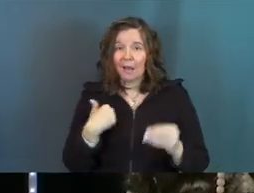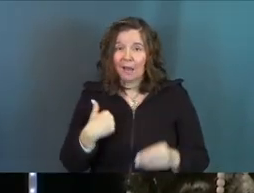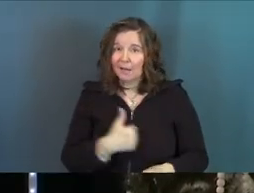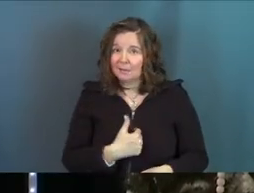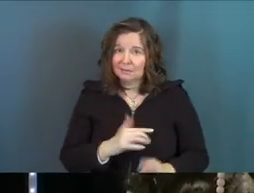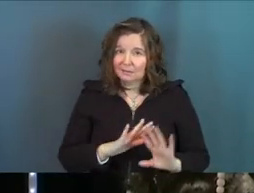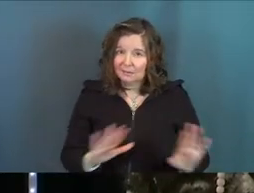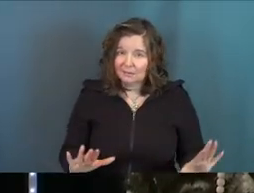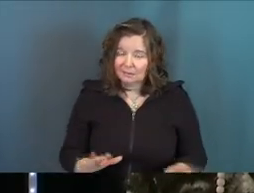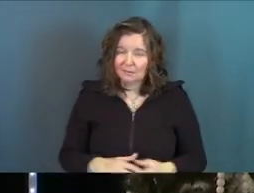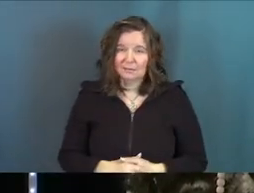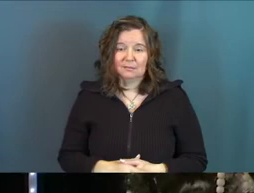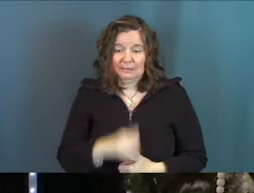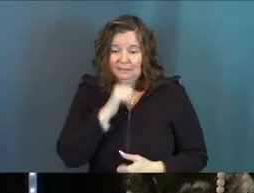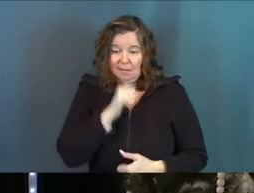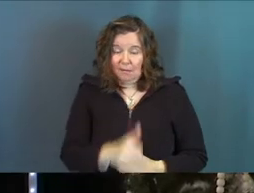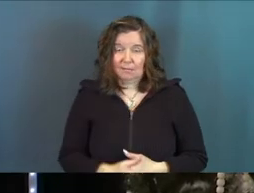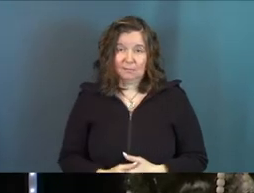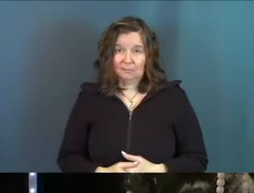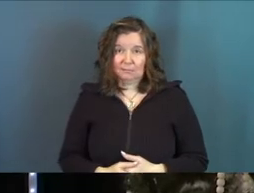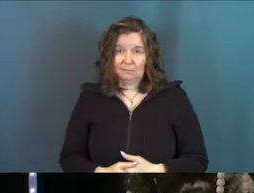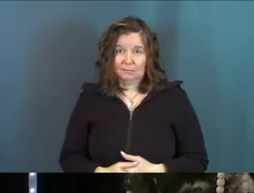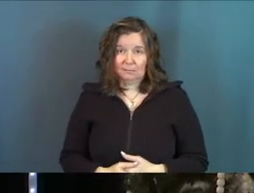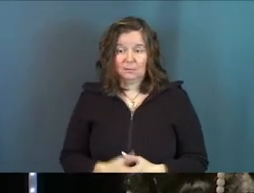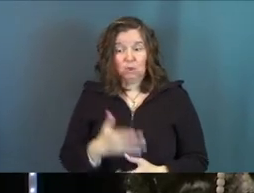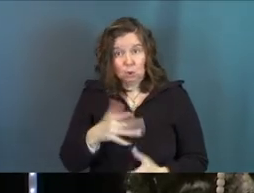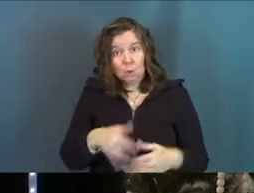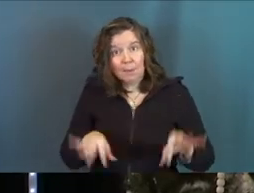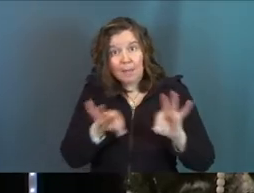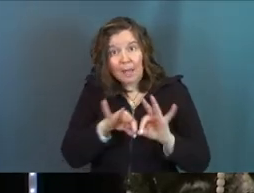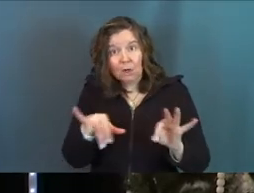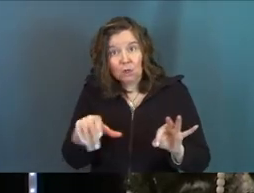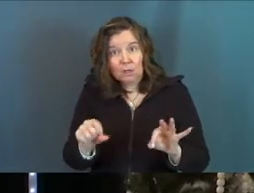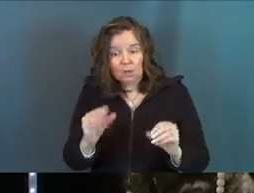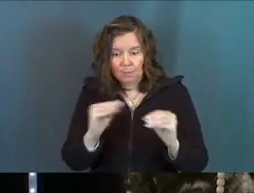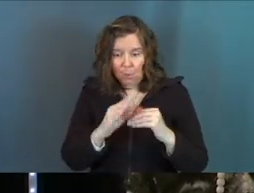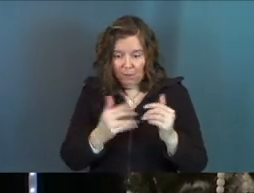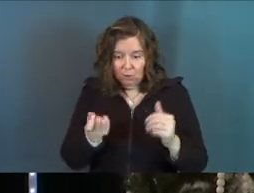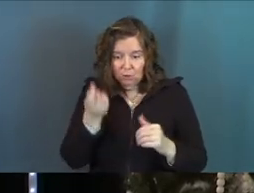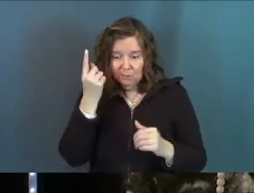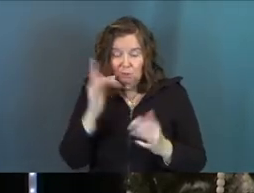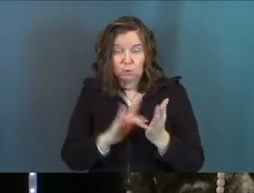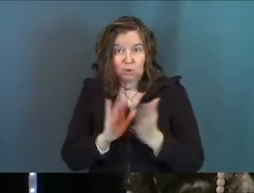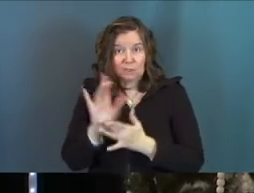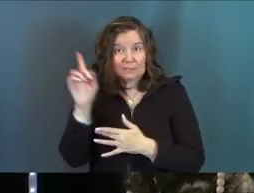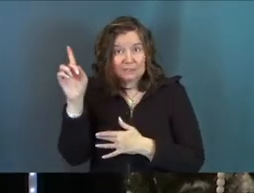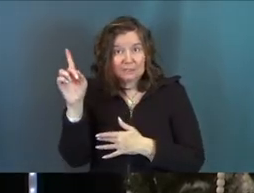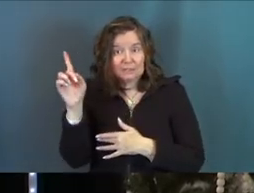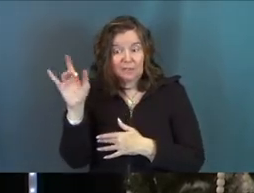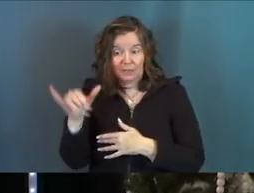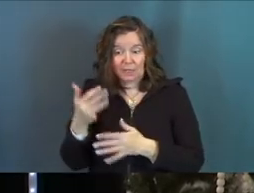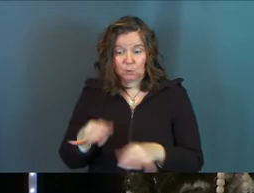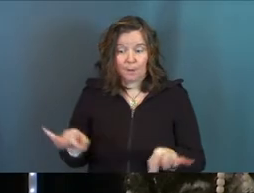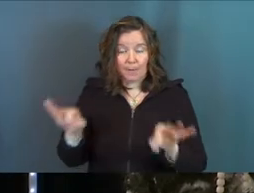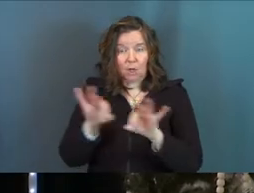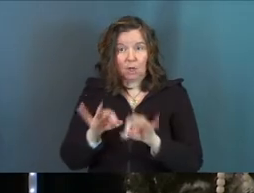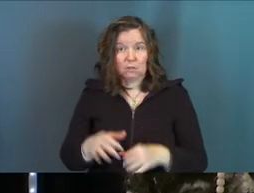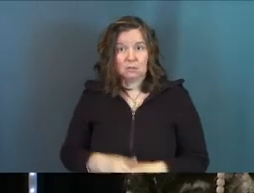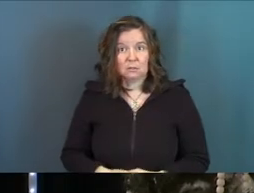us. It's not. You matter more than you understand to Jesus. That's what